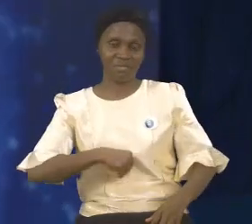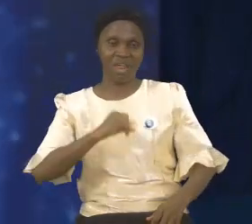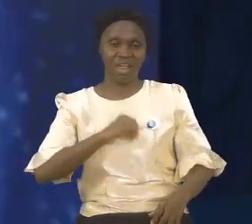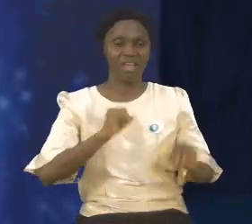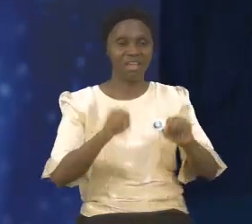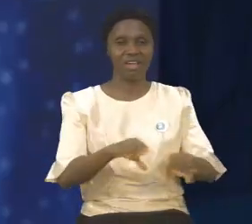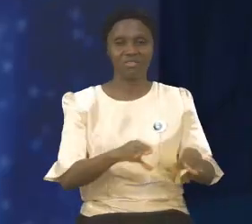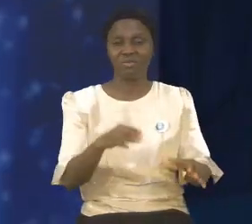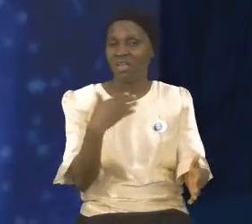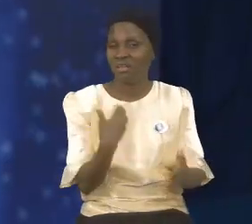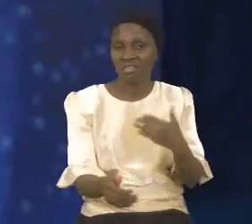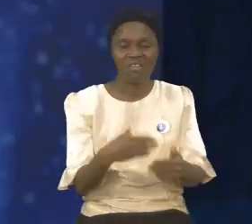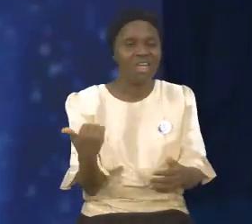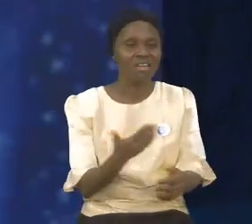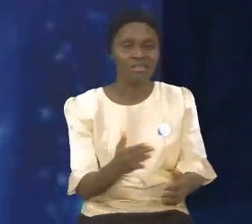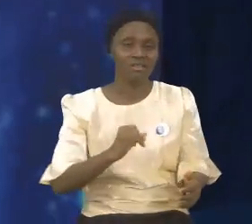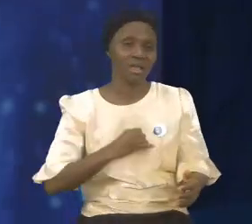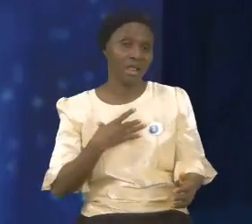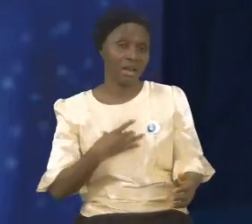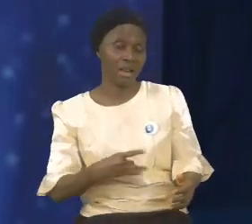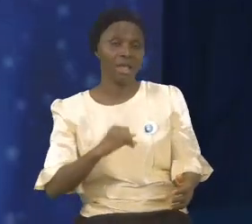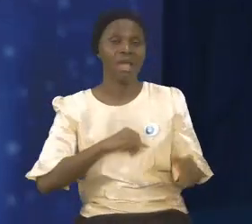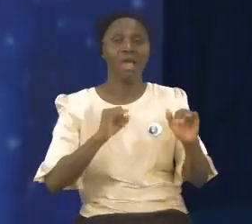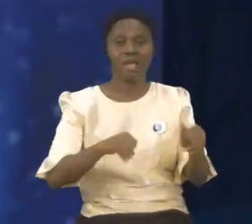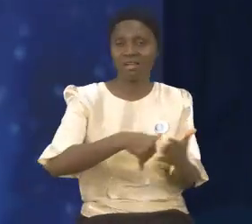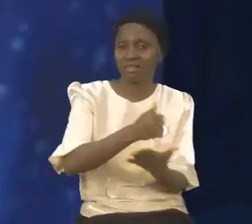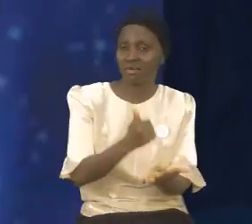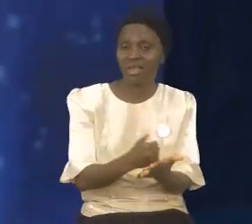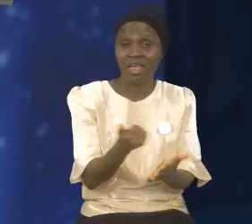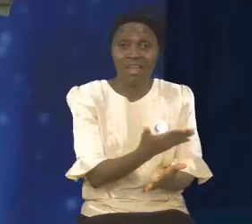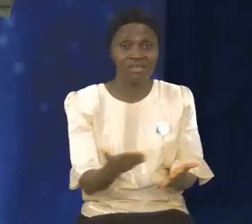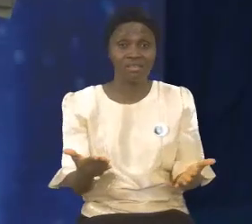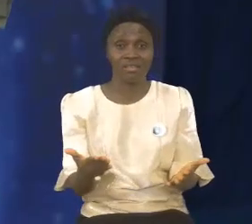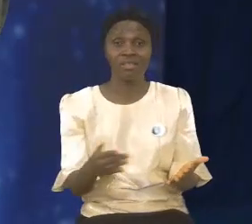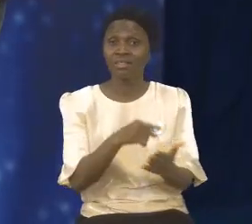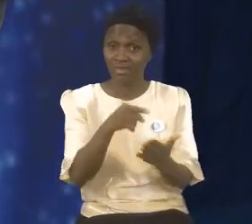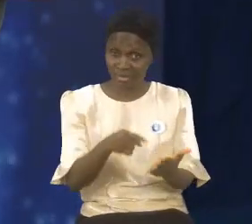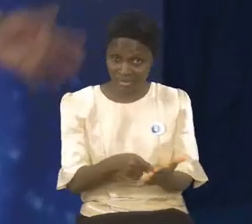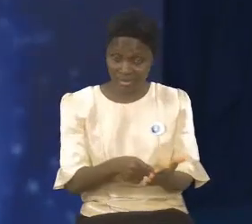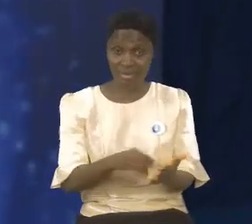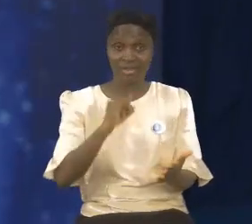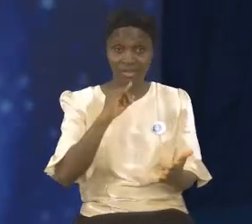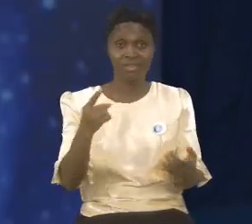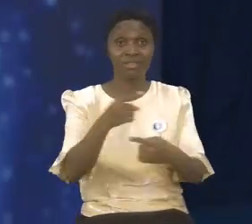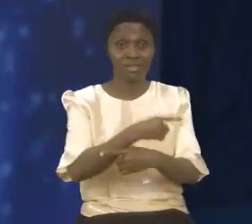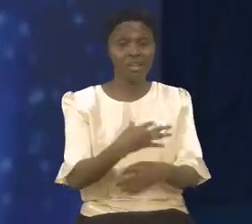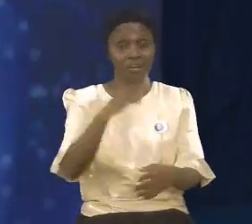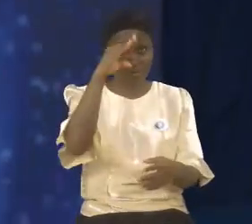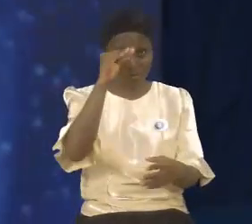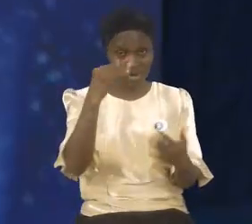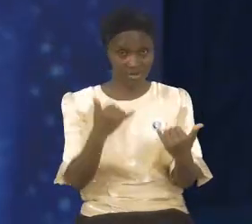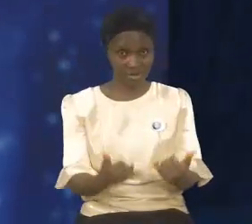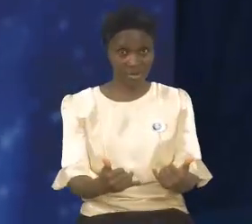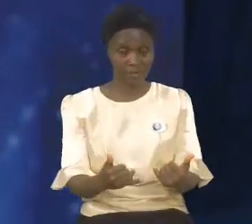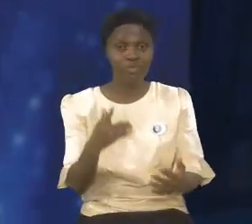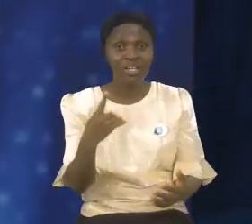build whatever, I can invent anything. This is the day of man, the